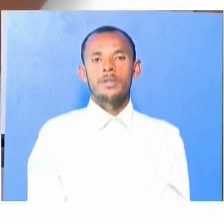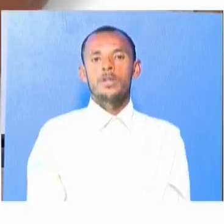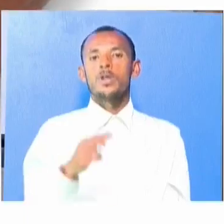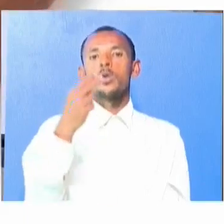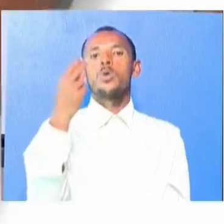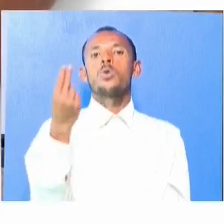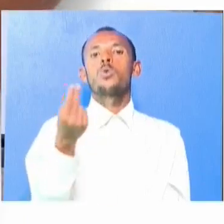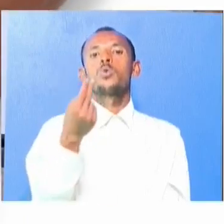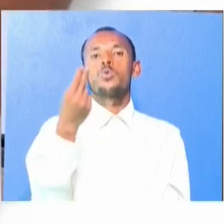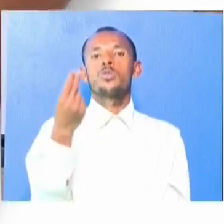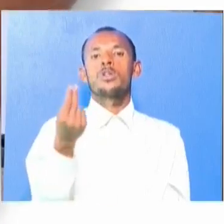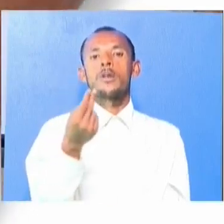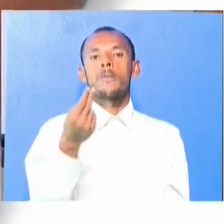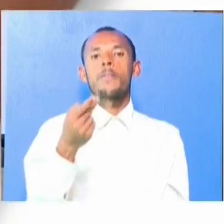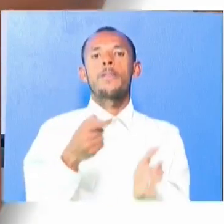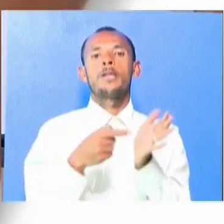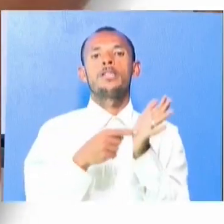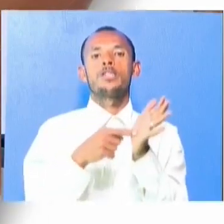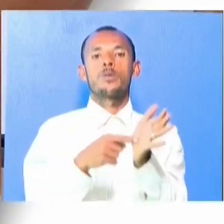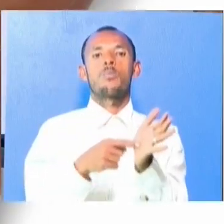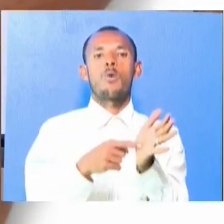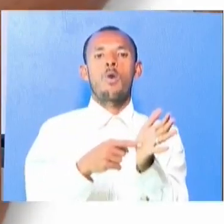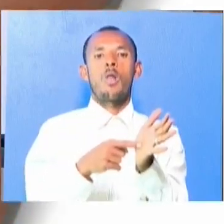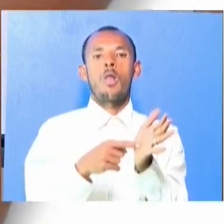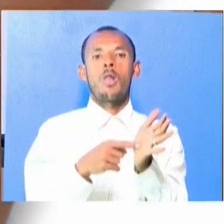Using the